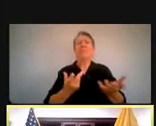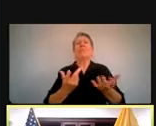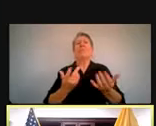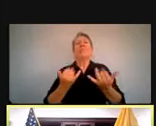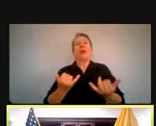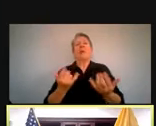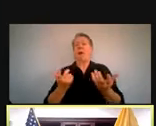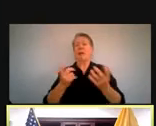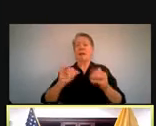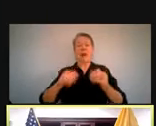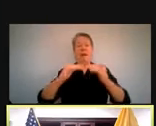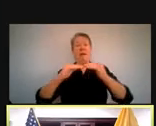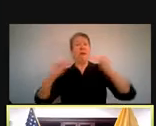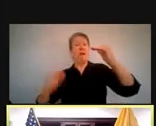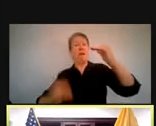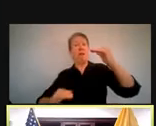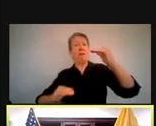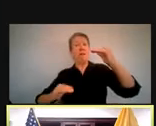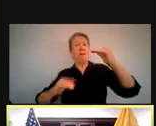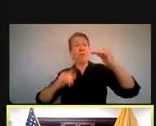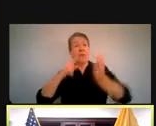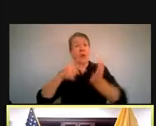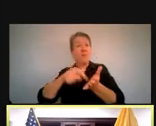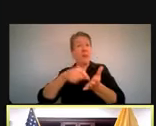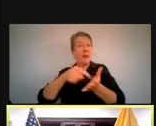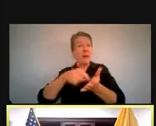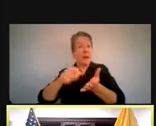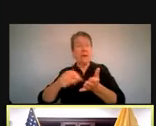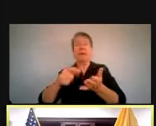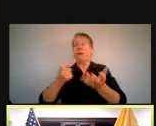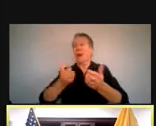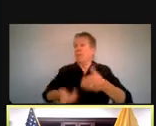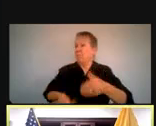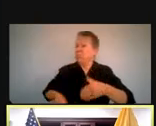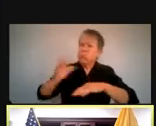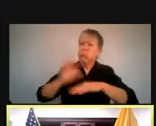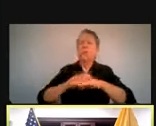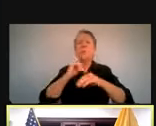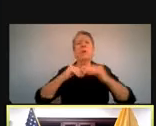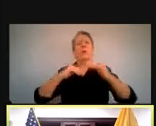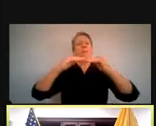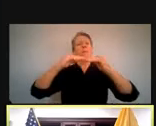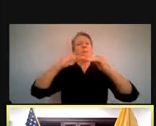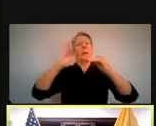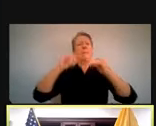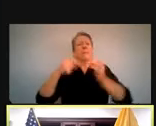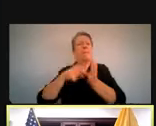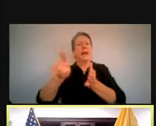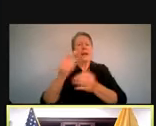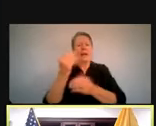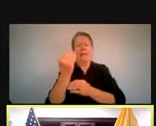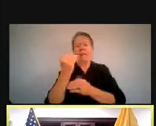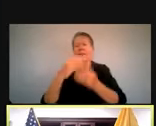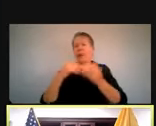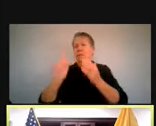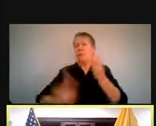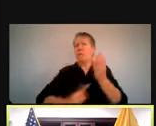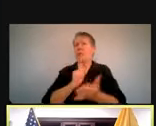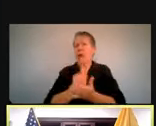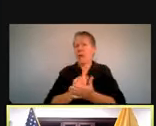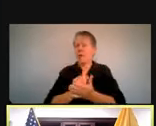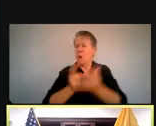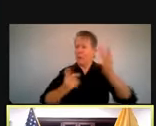hour. So for all women across our state, we are moving significantly to eradicating the wage disparities that have been